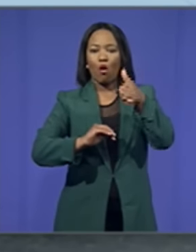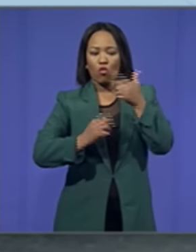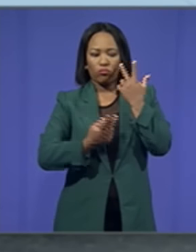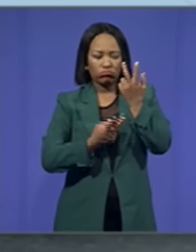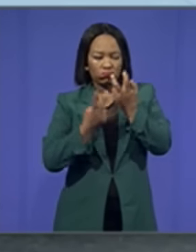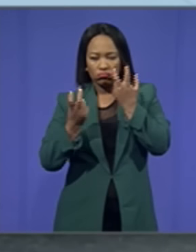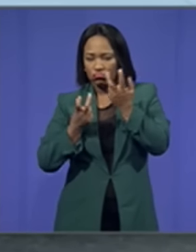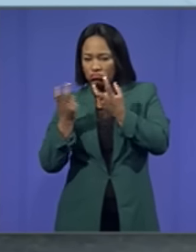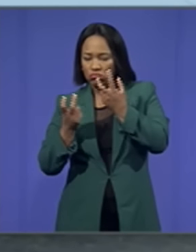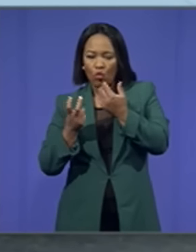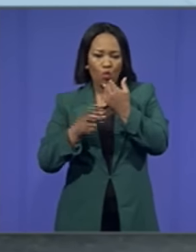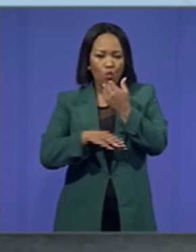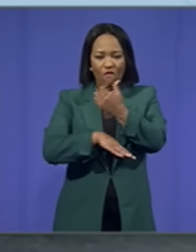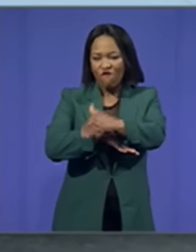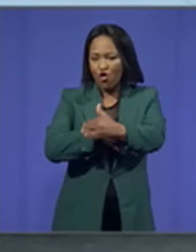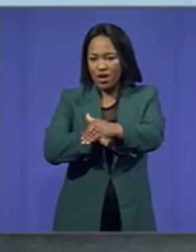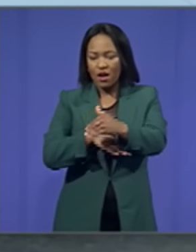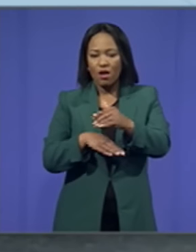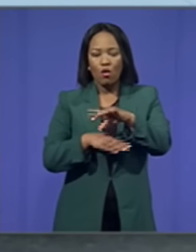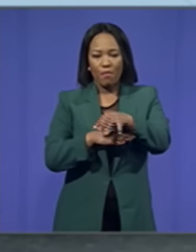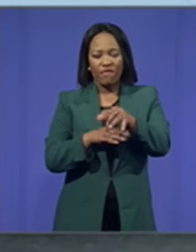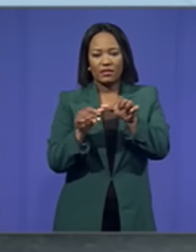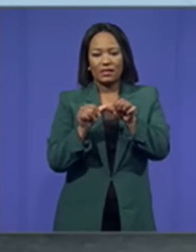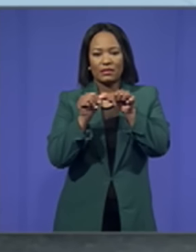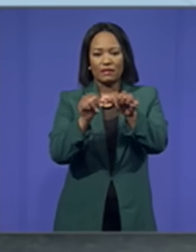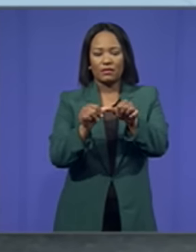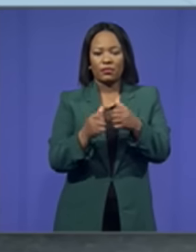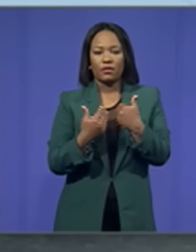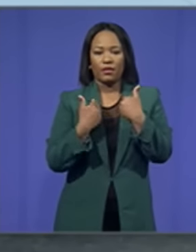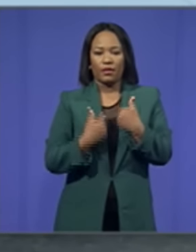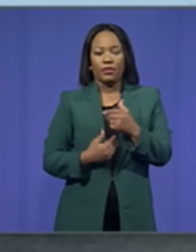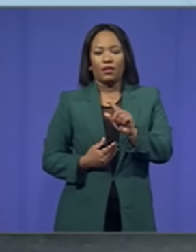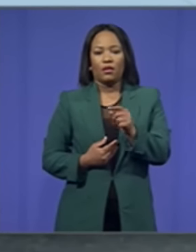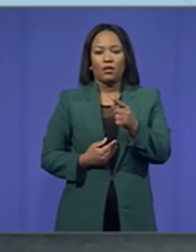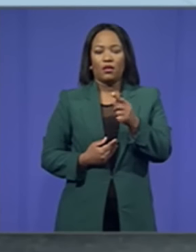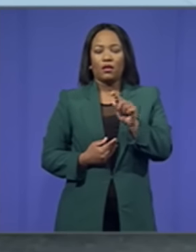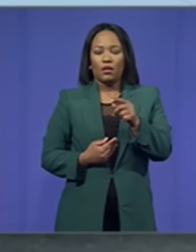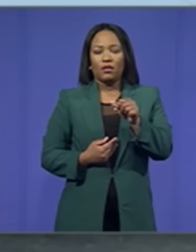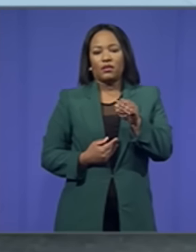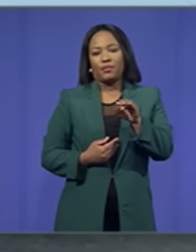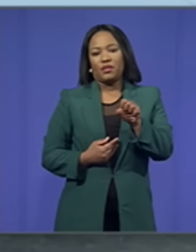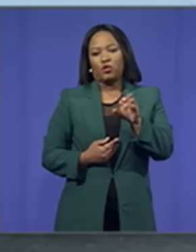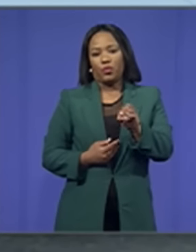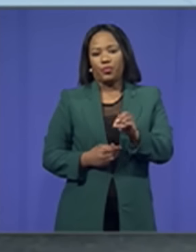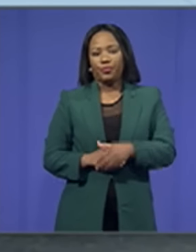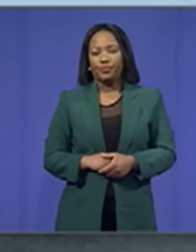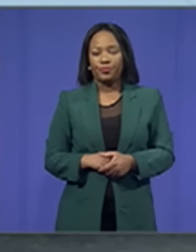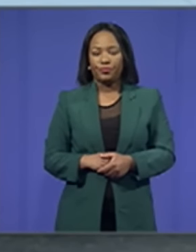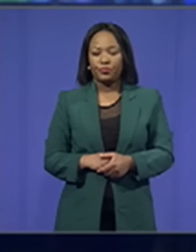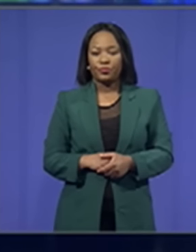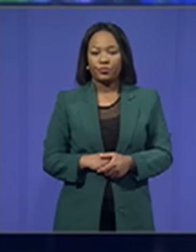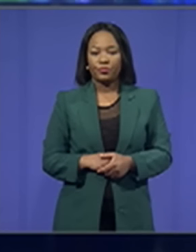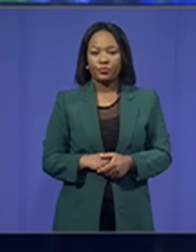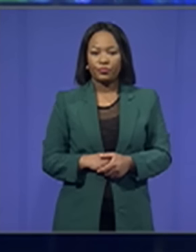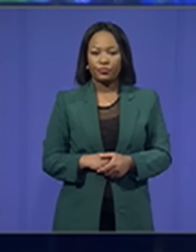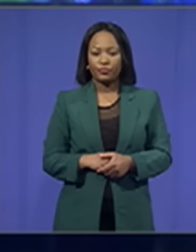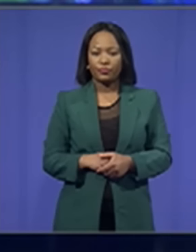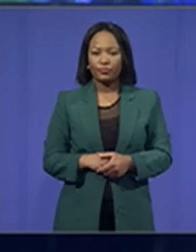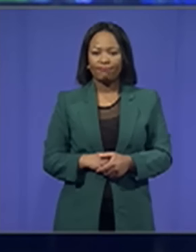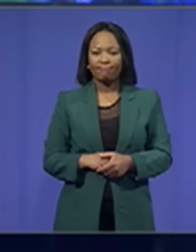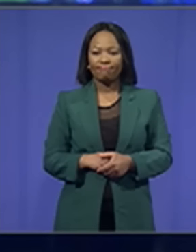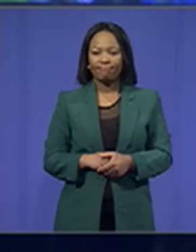se ritibetse ka kakaretso mo provinceng ya North West. Ke Thabiso Moss wa dikgang tsa SABC mo Rustenburg.